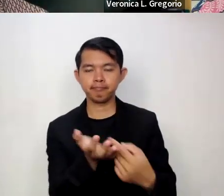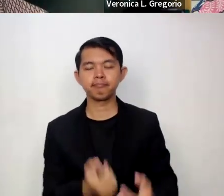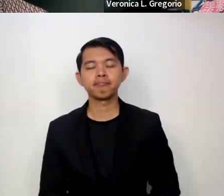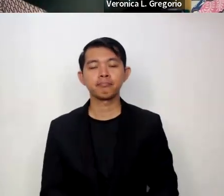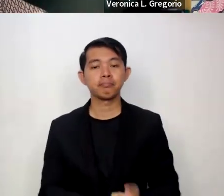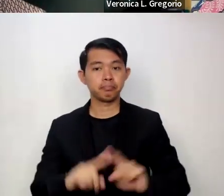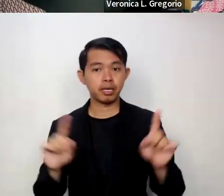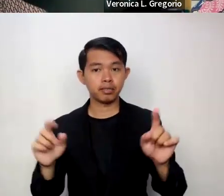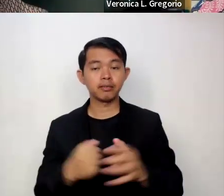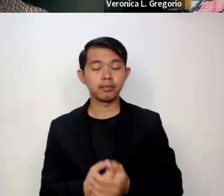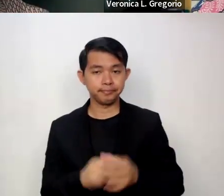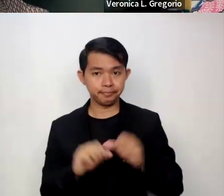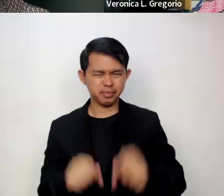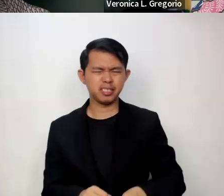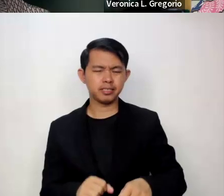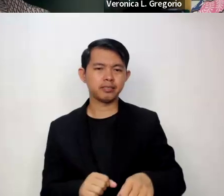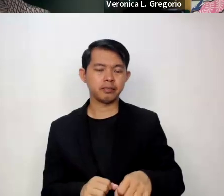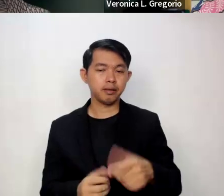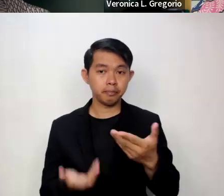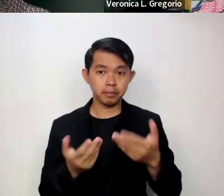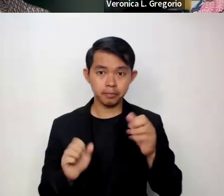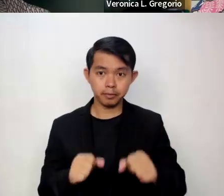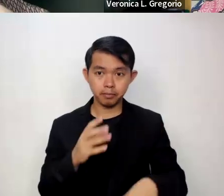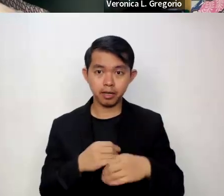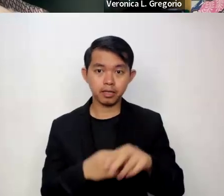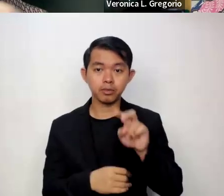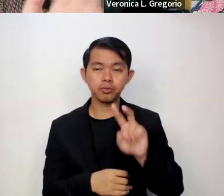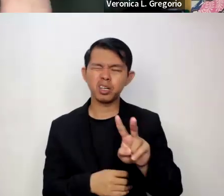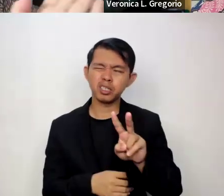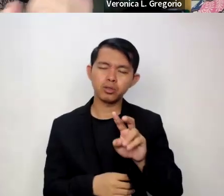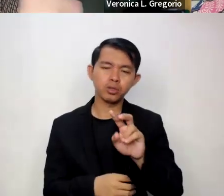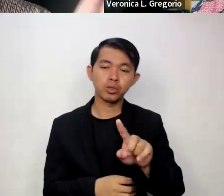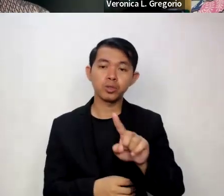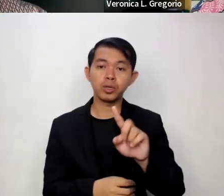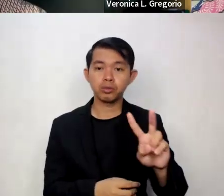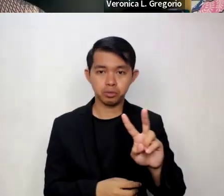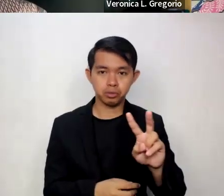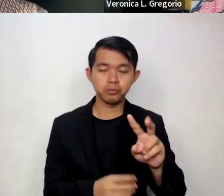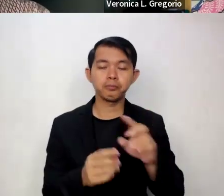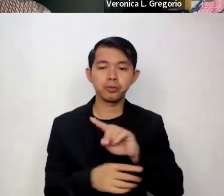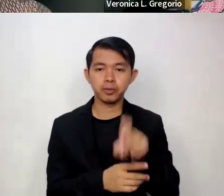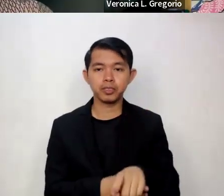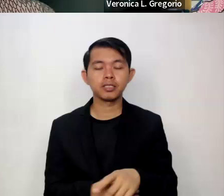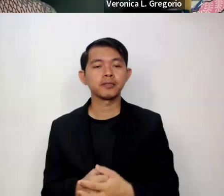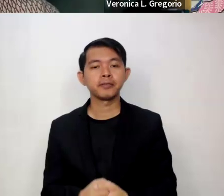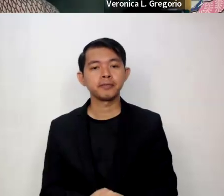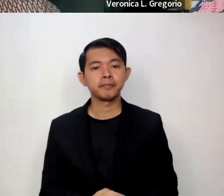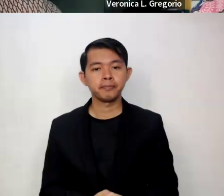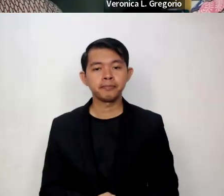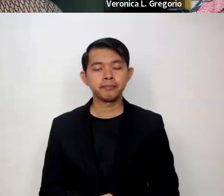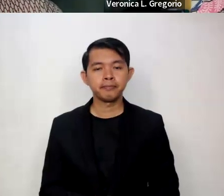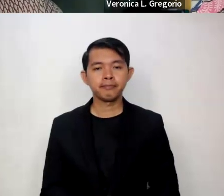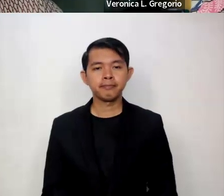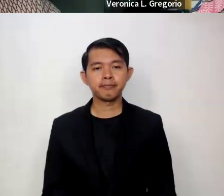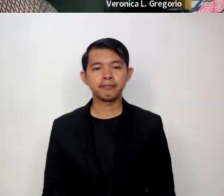have one or two more questions. No, one is from Prof. Mary Roselis. Hi, Prof. Mary. Thanks for Hi. joining us. No?